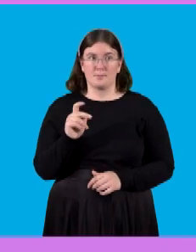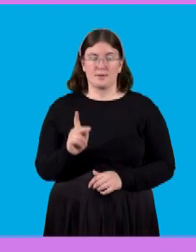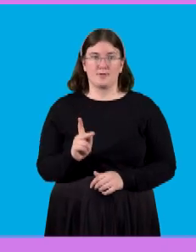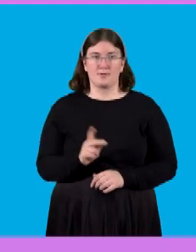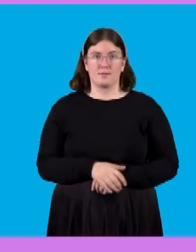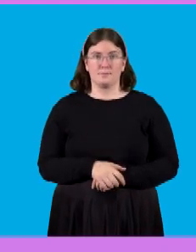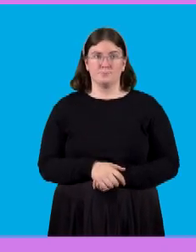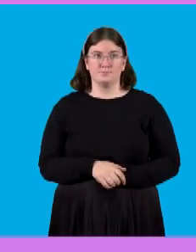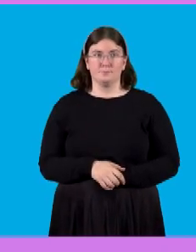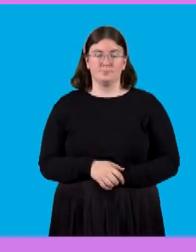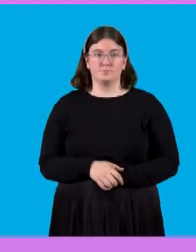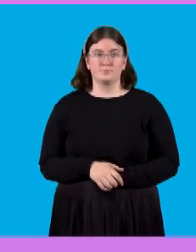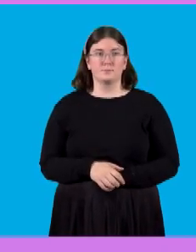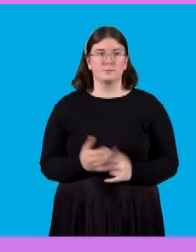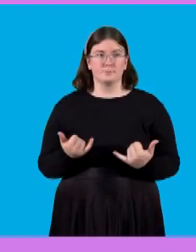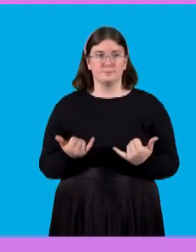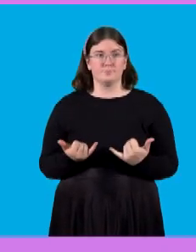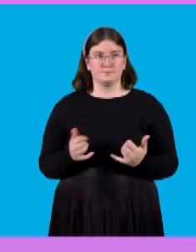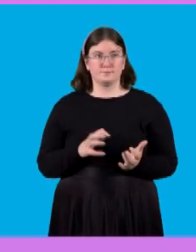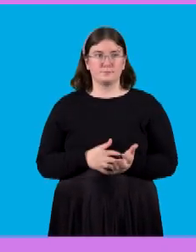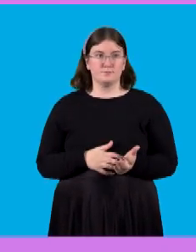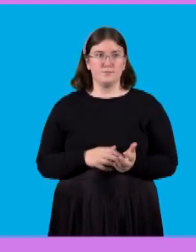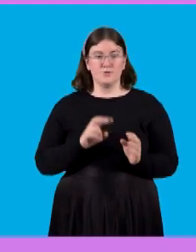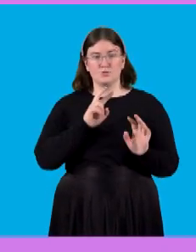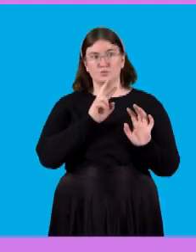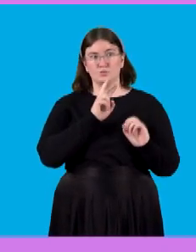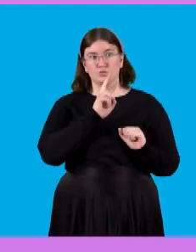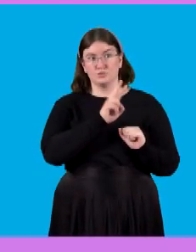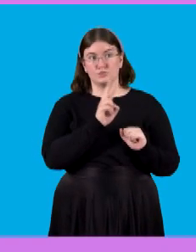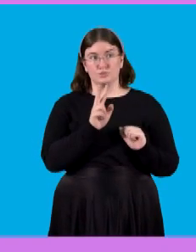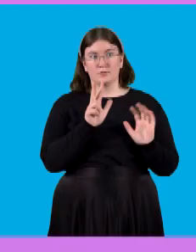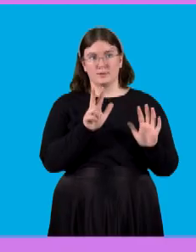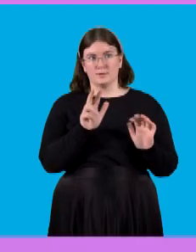3,270 ZMKs. Okay, so let's do this calculation.